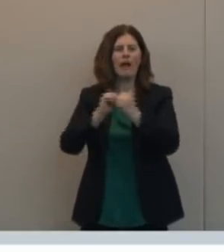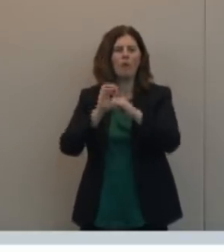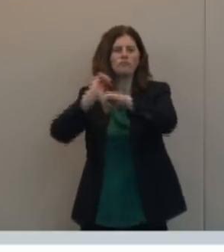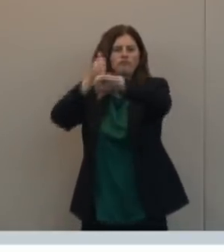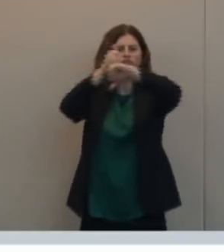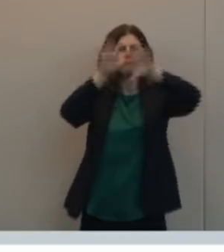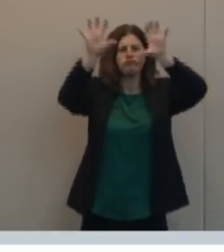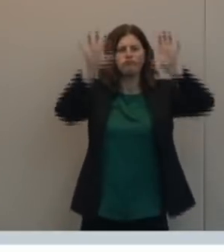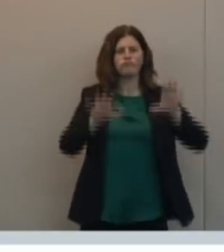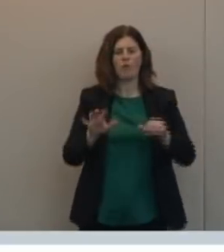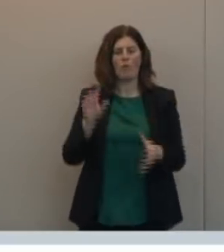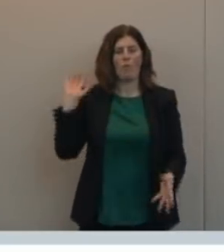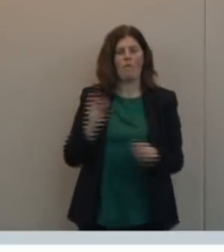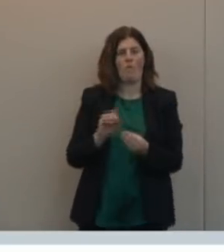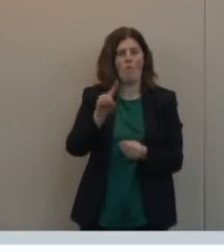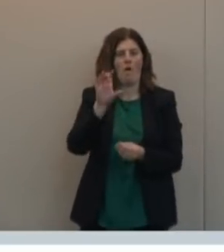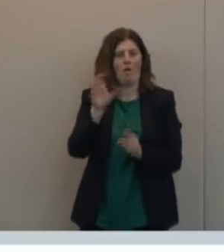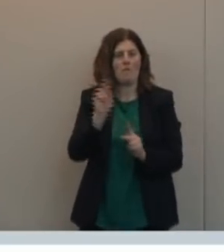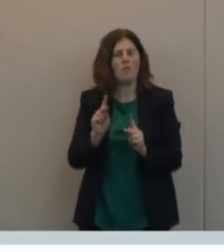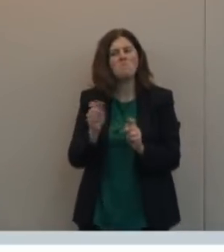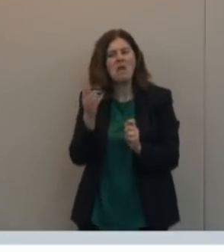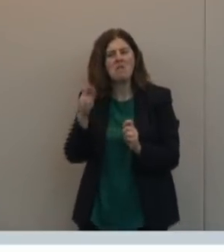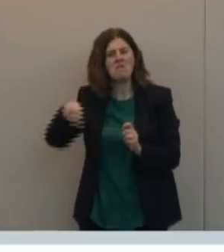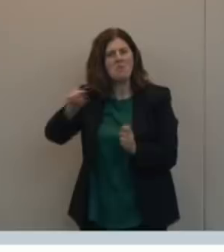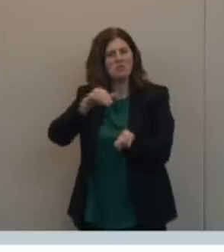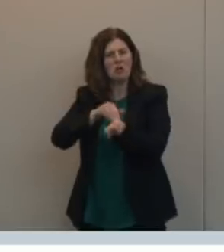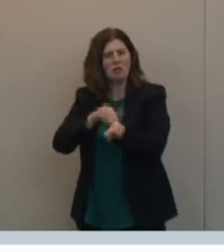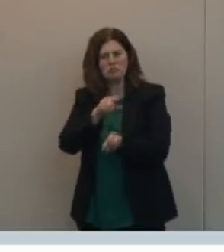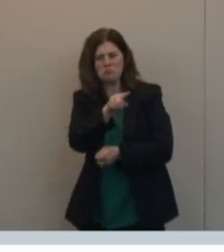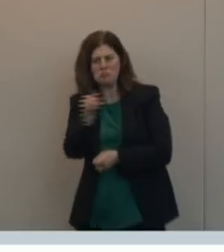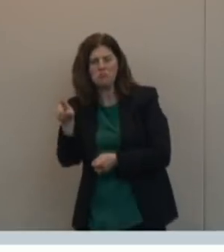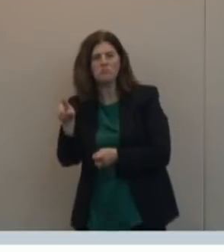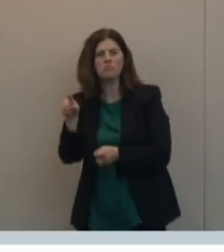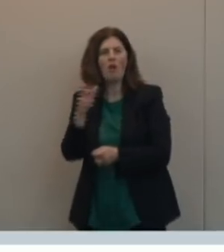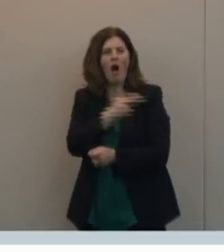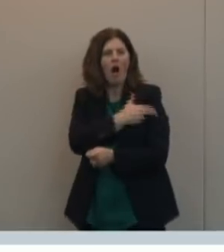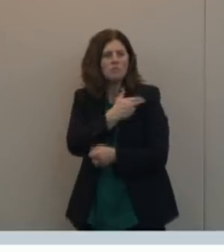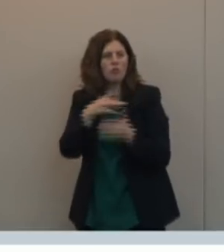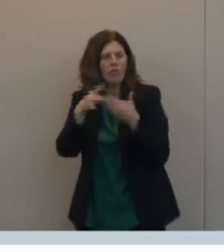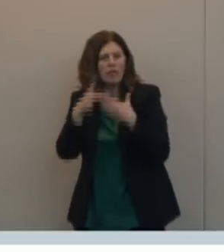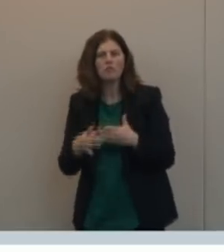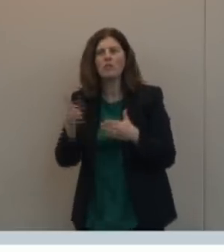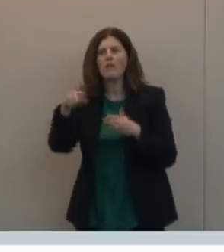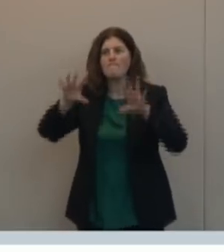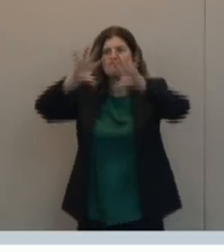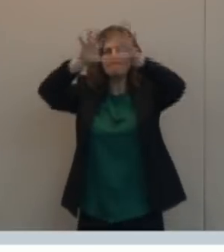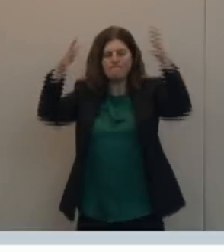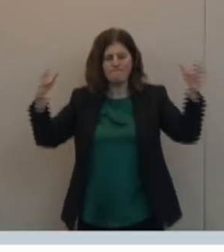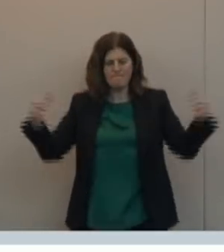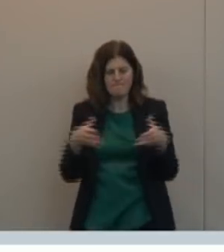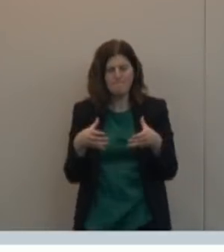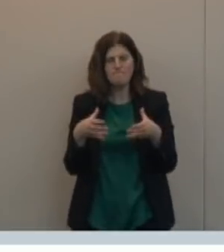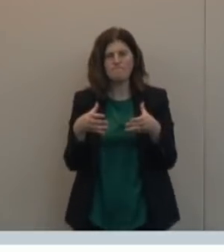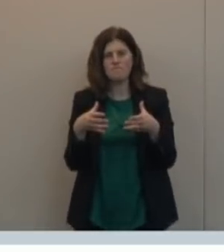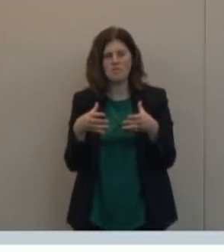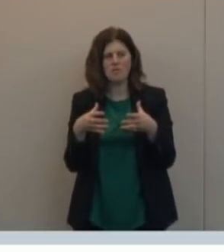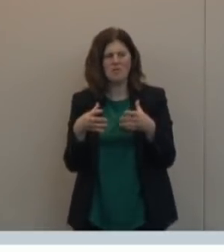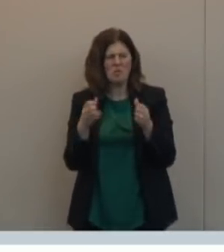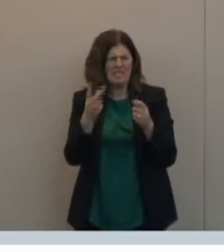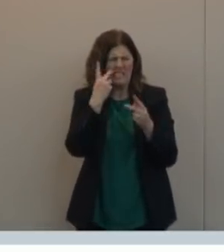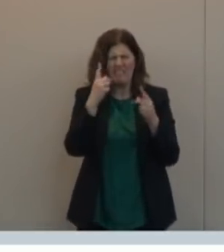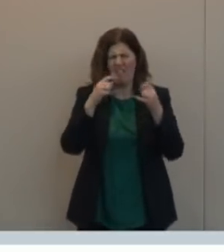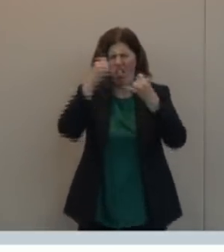have over 100 people, many of them physicians and hospital leaders organizing it. There's a lot of lines on here. It's a